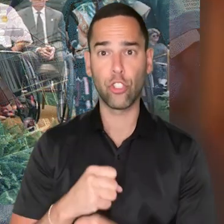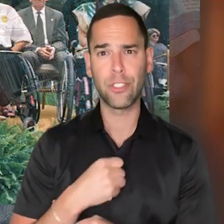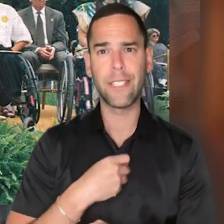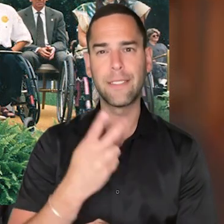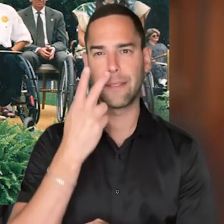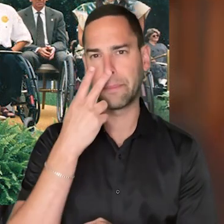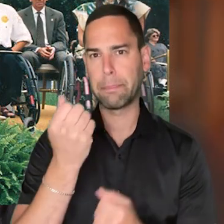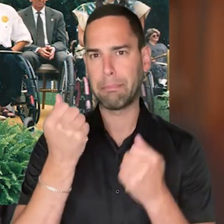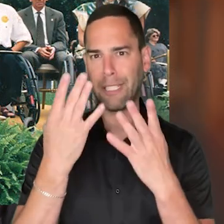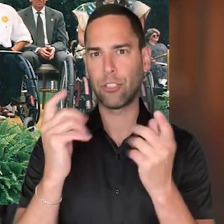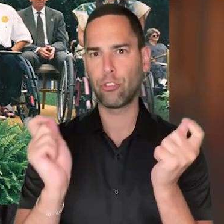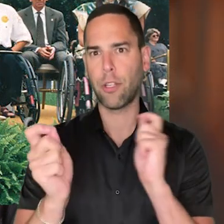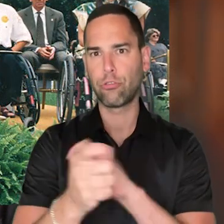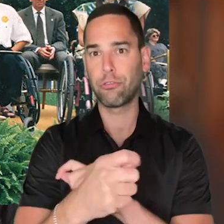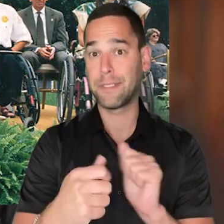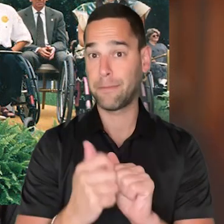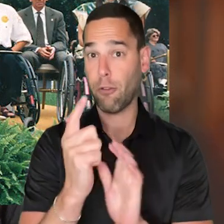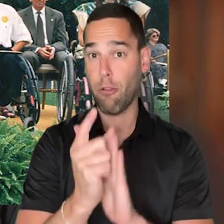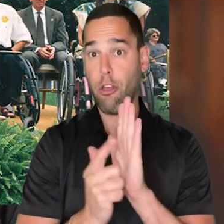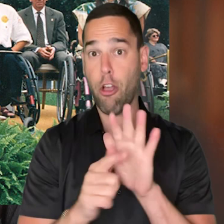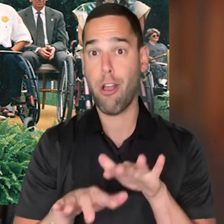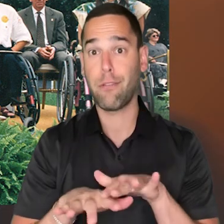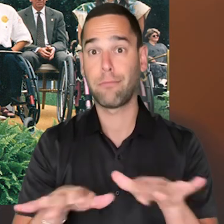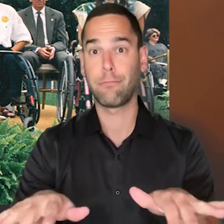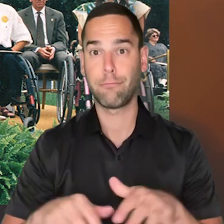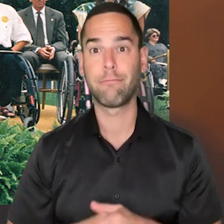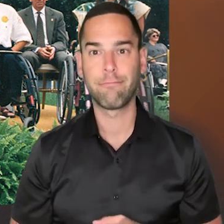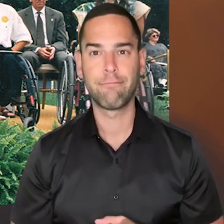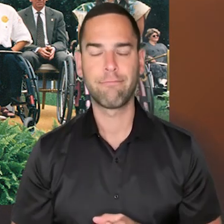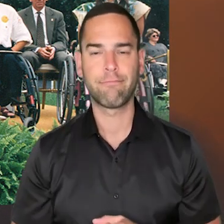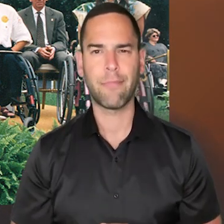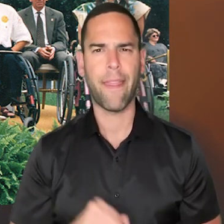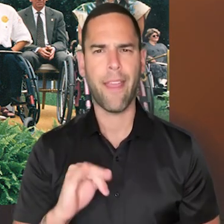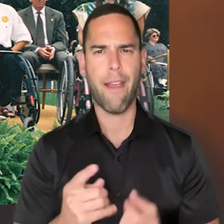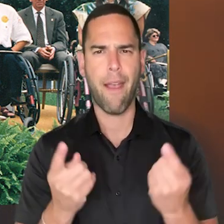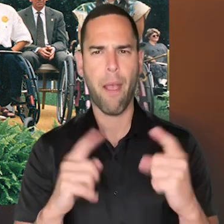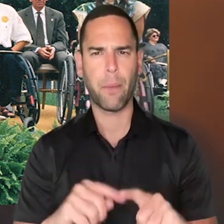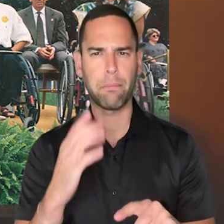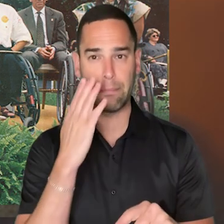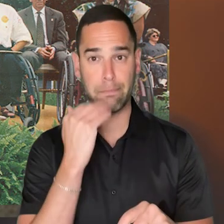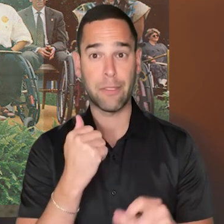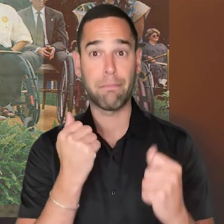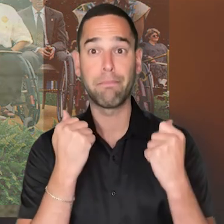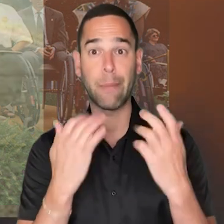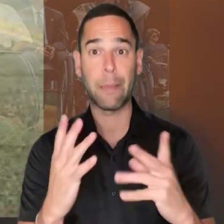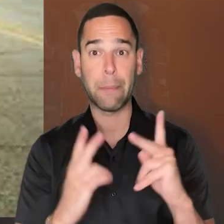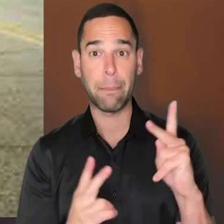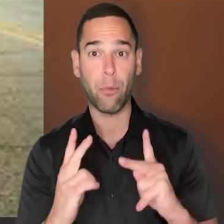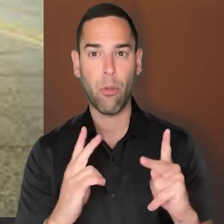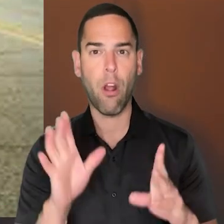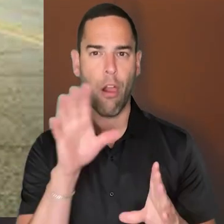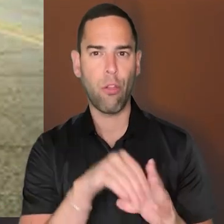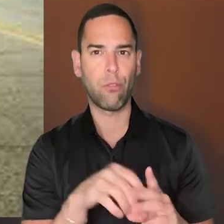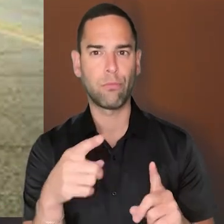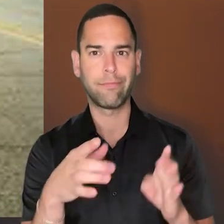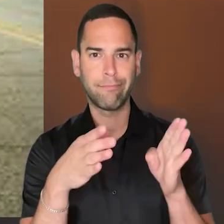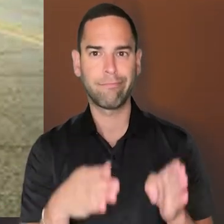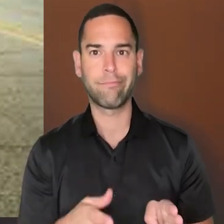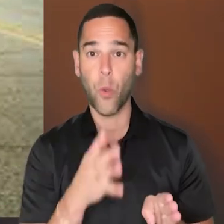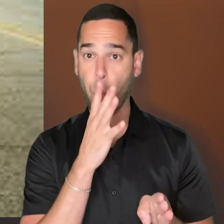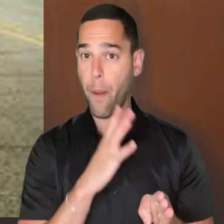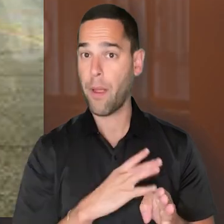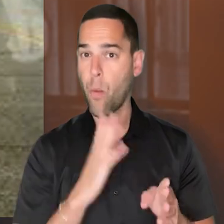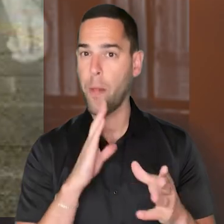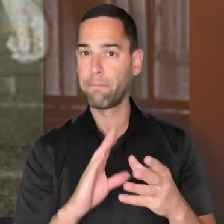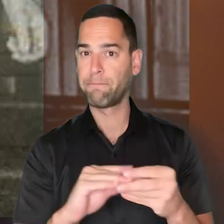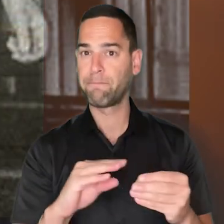have brought about many changes to our legal landscape. These changes have happened due to many people, including the woman